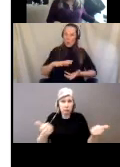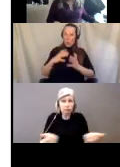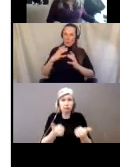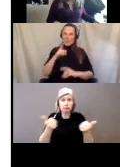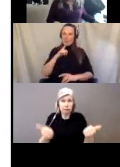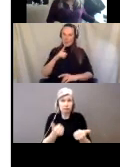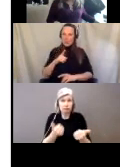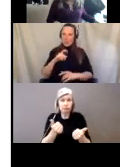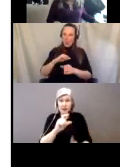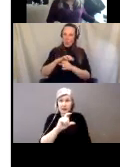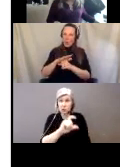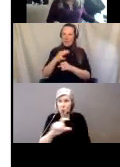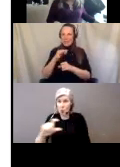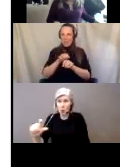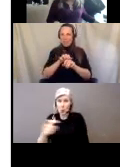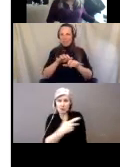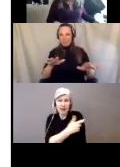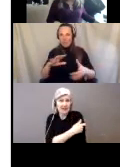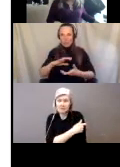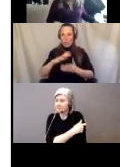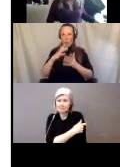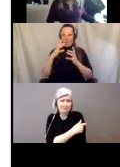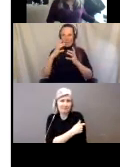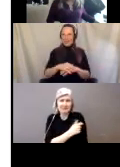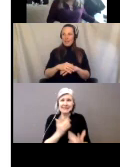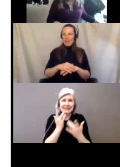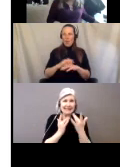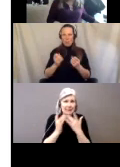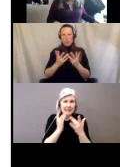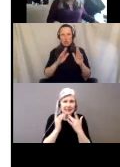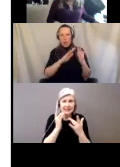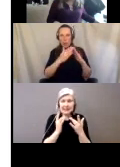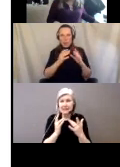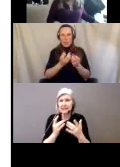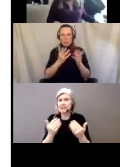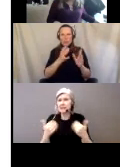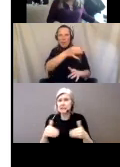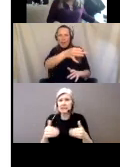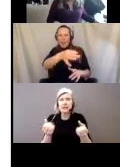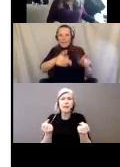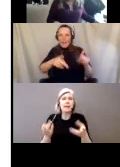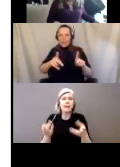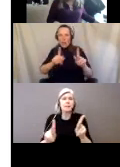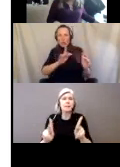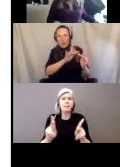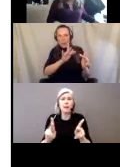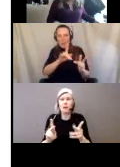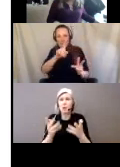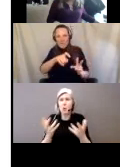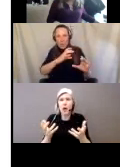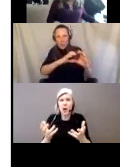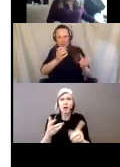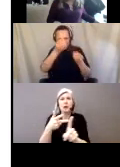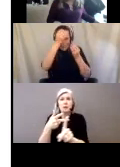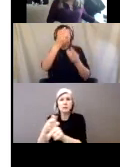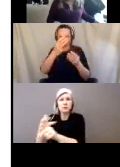reach. So this framework of prioritization was really developed by the province